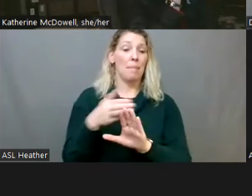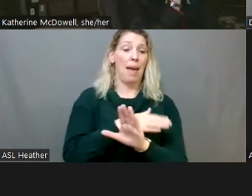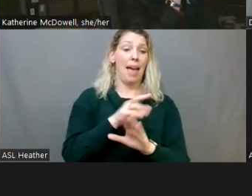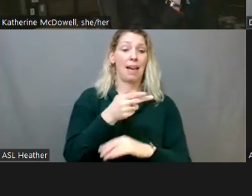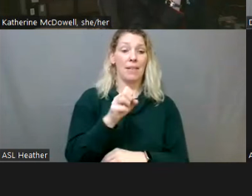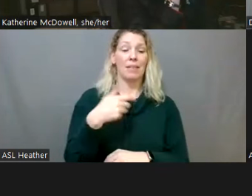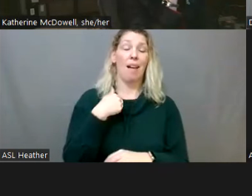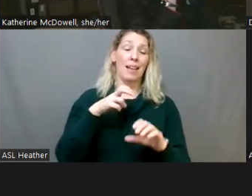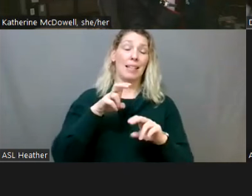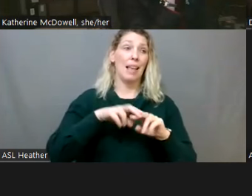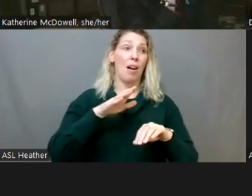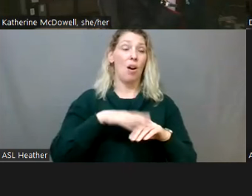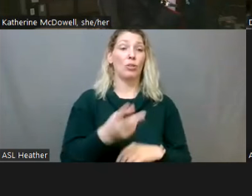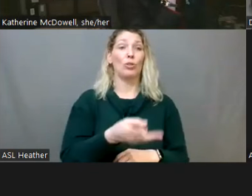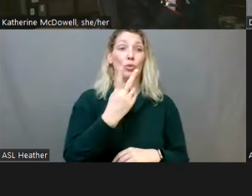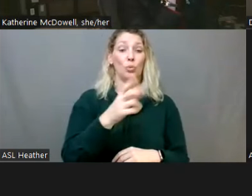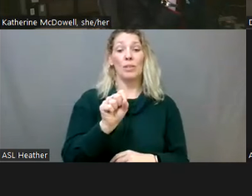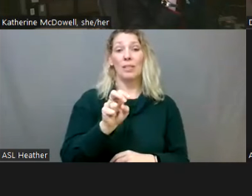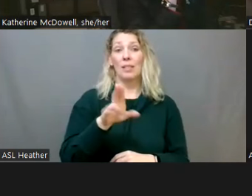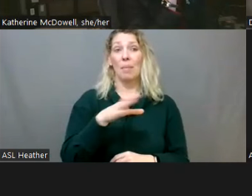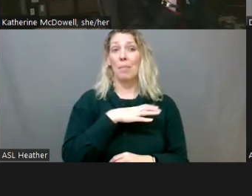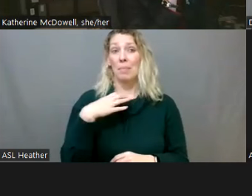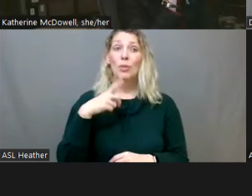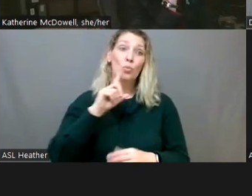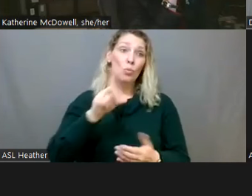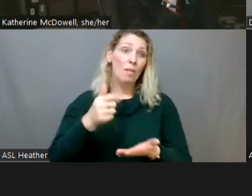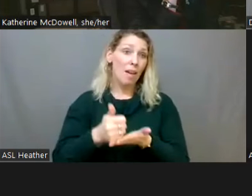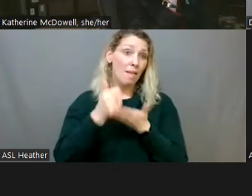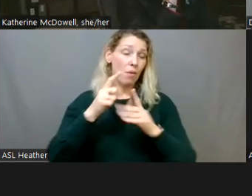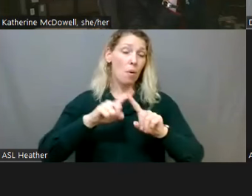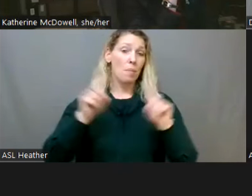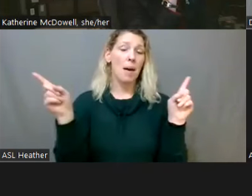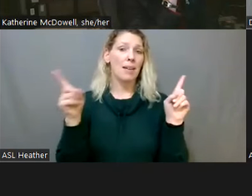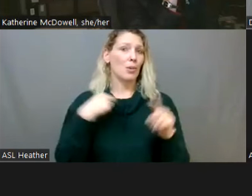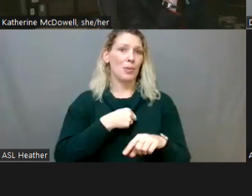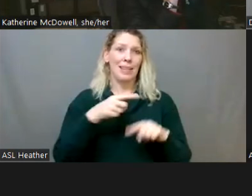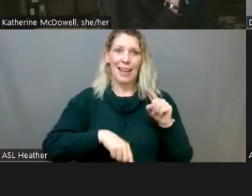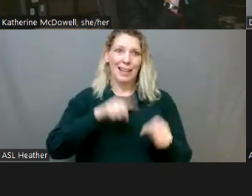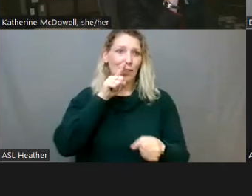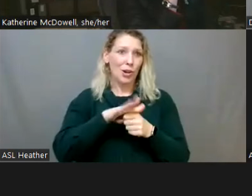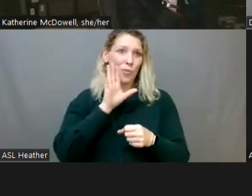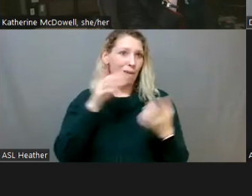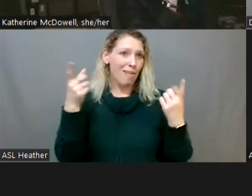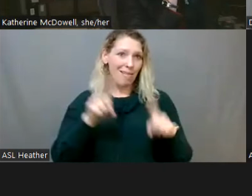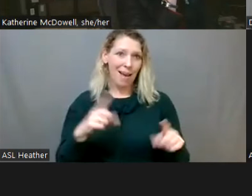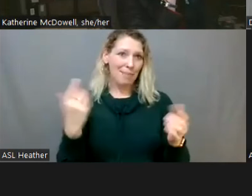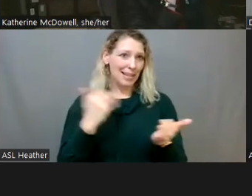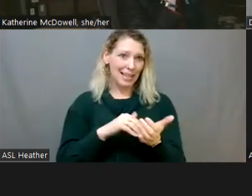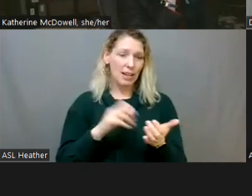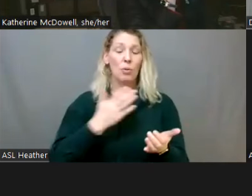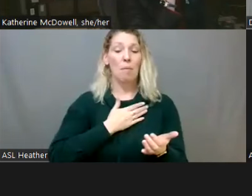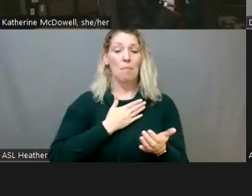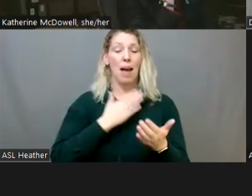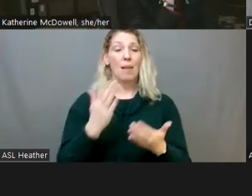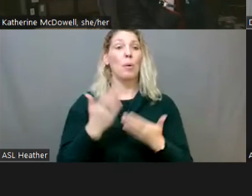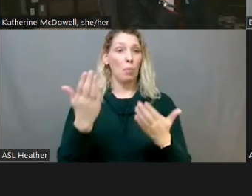on 2 subcommittees, a couple other people sat on 2 subcommittees. I think that was very helpful, but we can't guarantee that it'll happen again. So my proposal